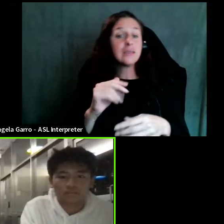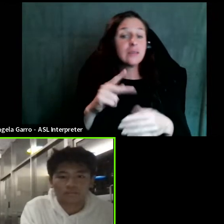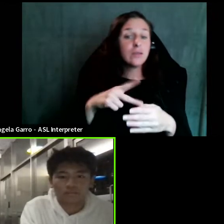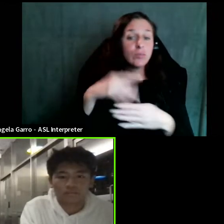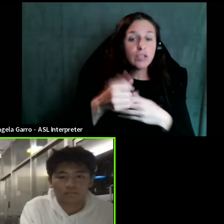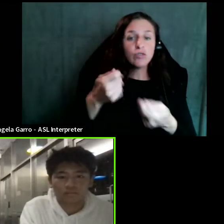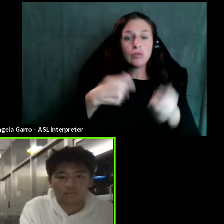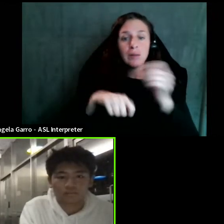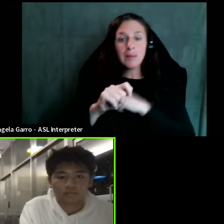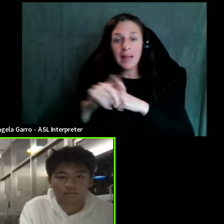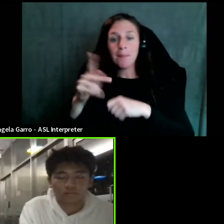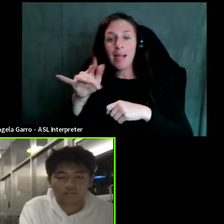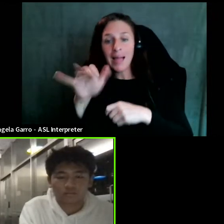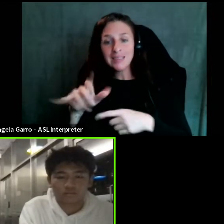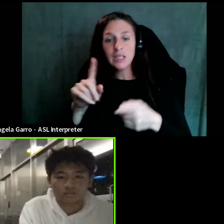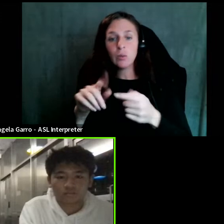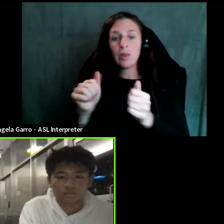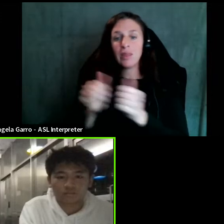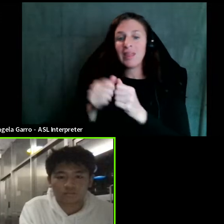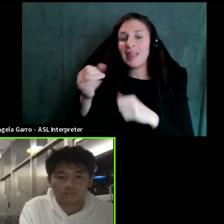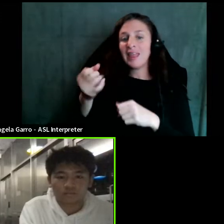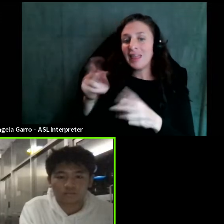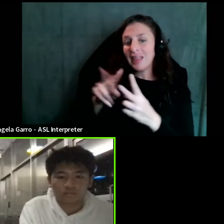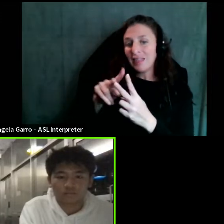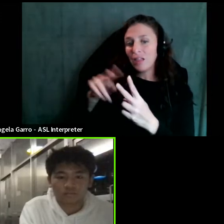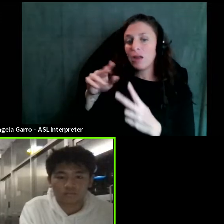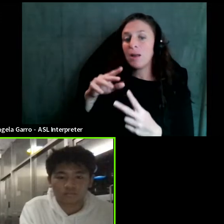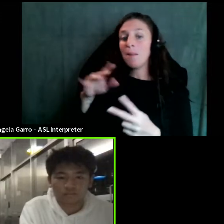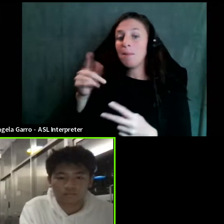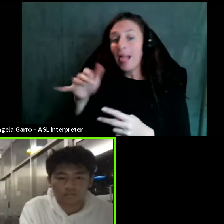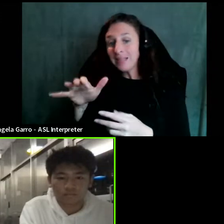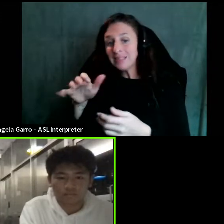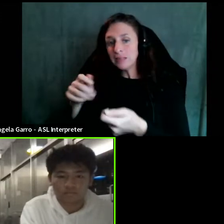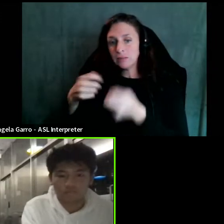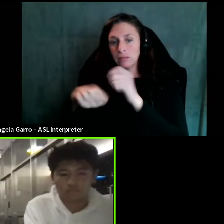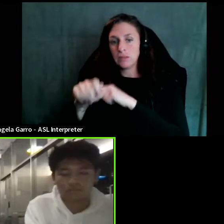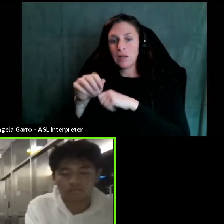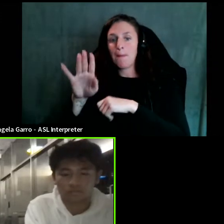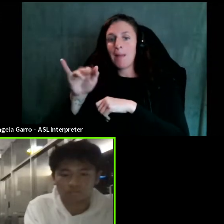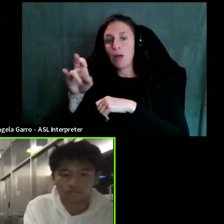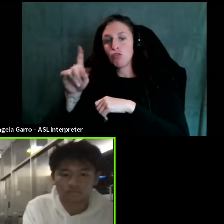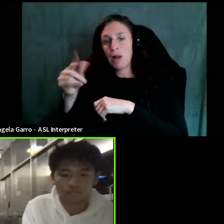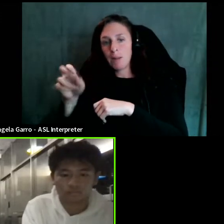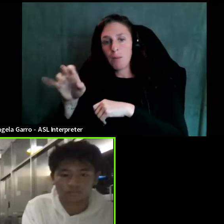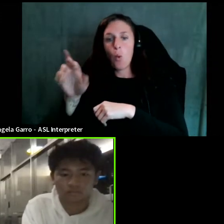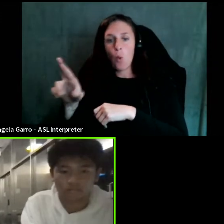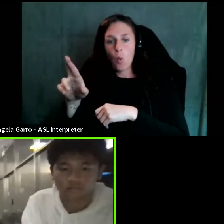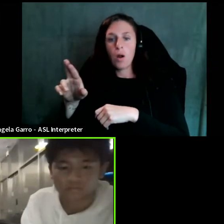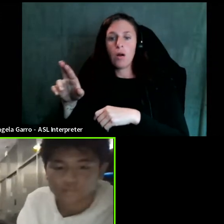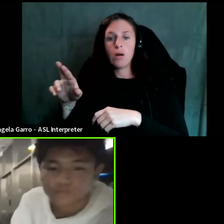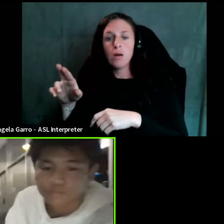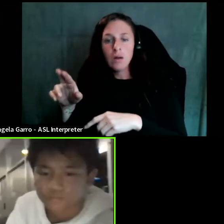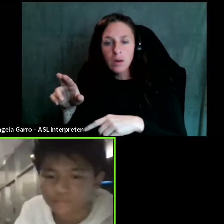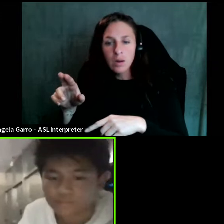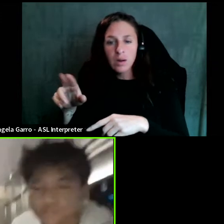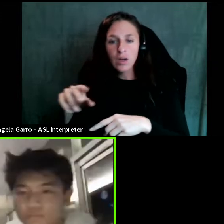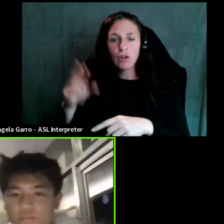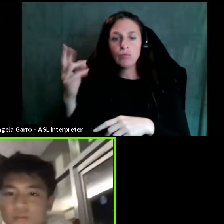plastic foodware with either biodegradable foodware or reusable foodware. Now I'll pass it over to Matthew Lau, who will explain more about our